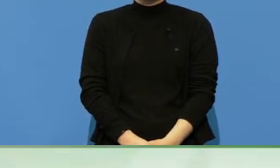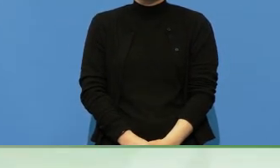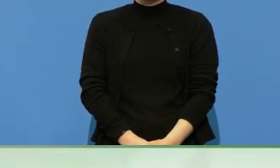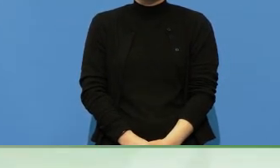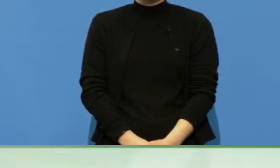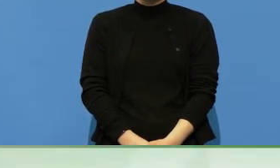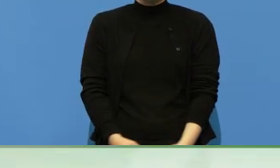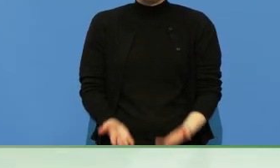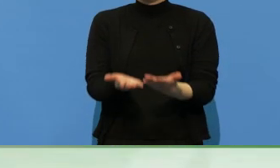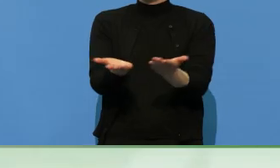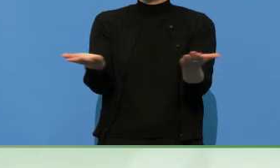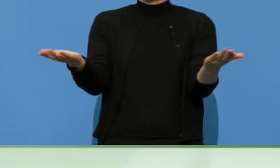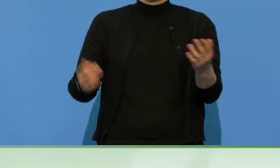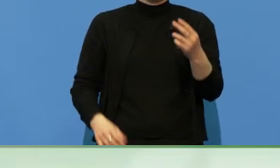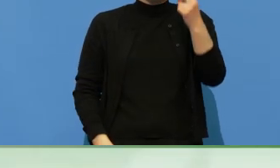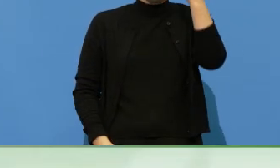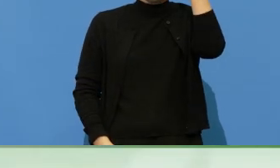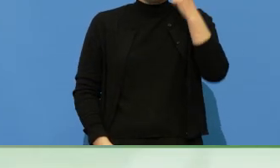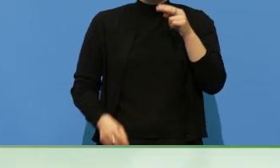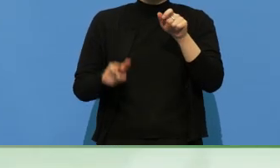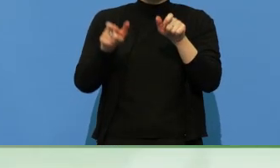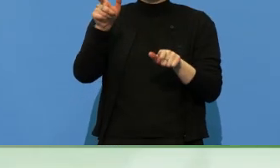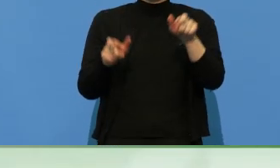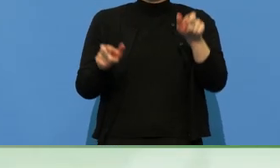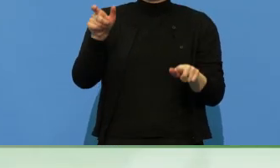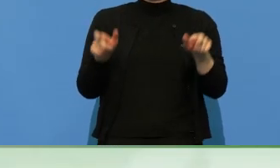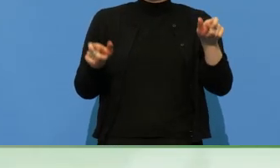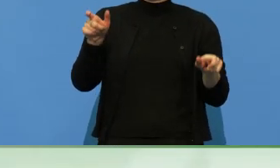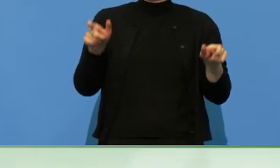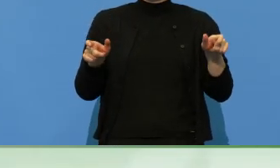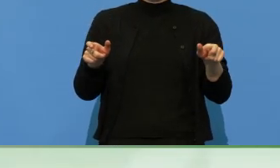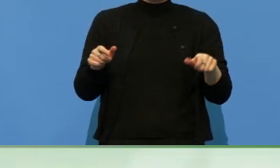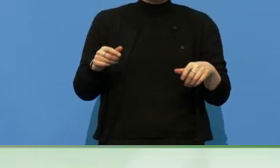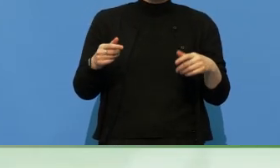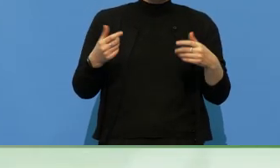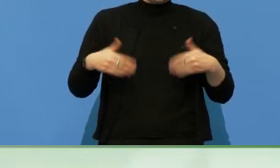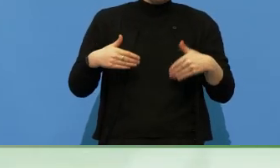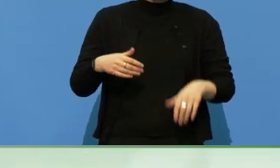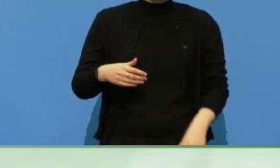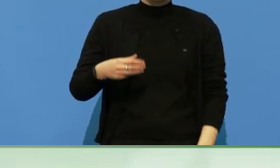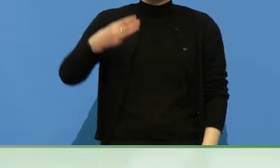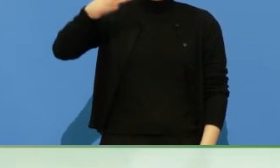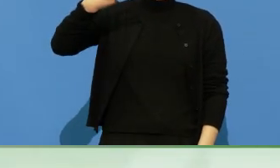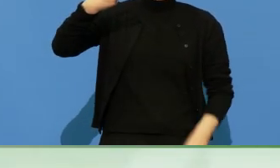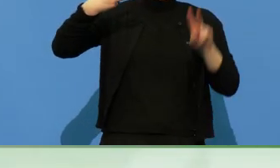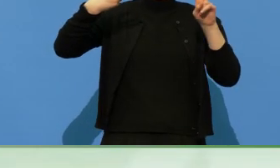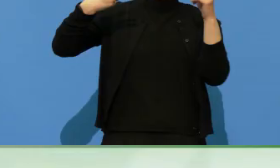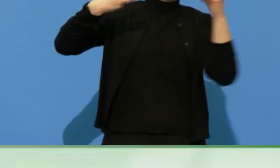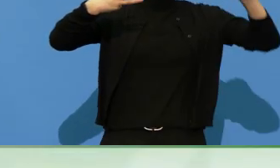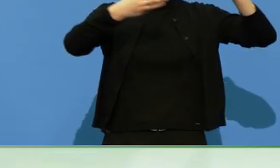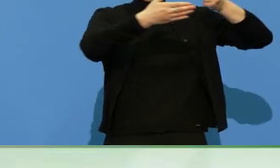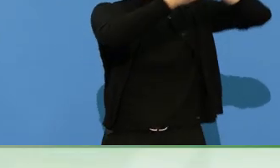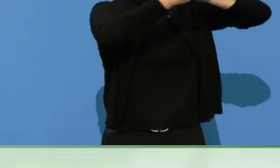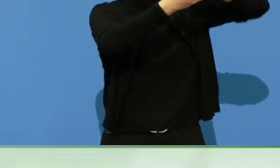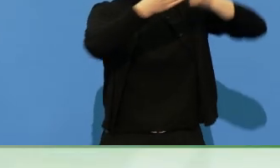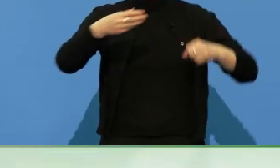people faced in their history 3 revolutions. The first one was 2 centuries ago. Louis Braille did